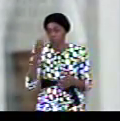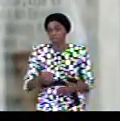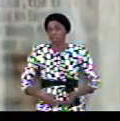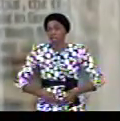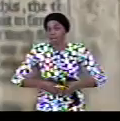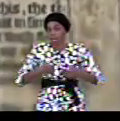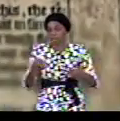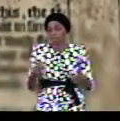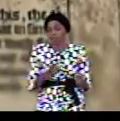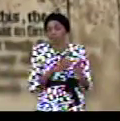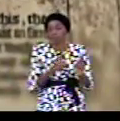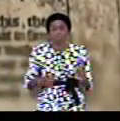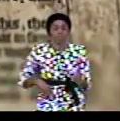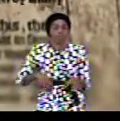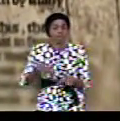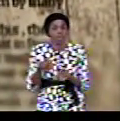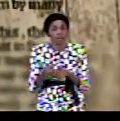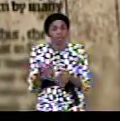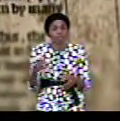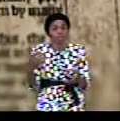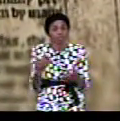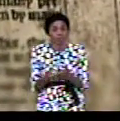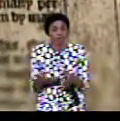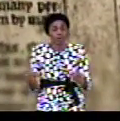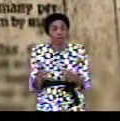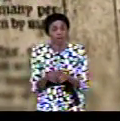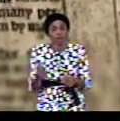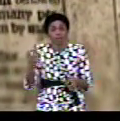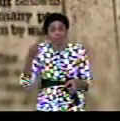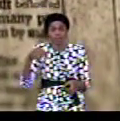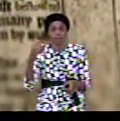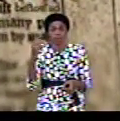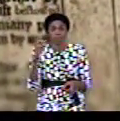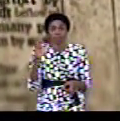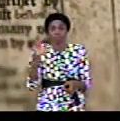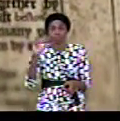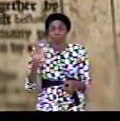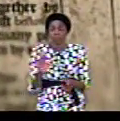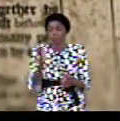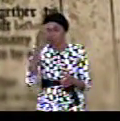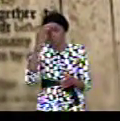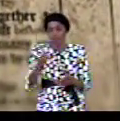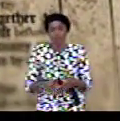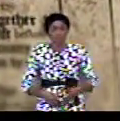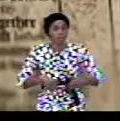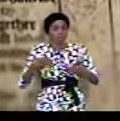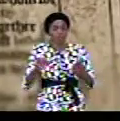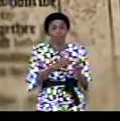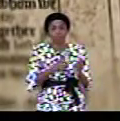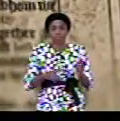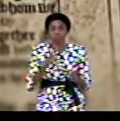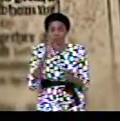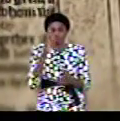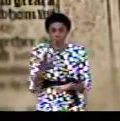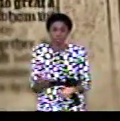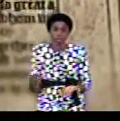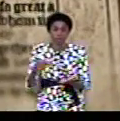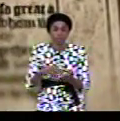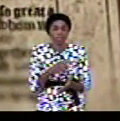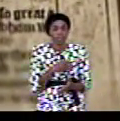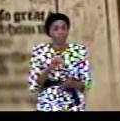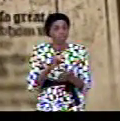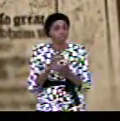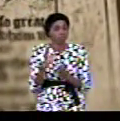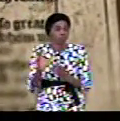the Lord as well as Paul knew the terror of the Lord, you will rise up, and that will drive